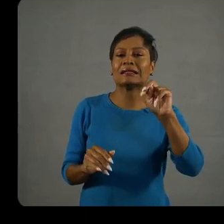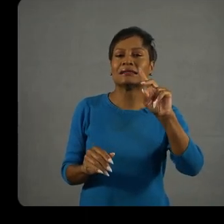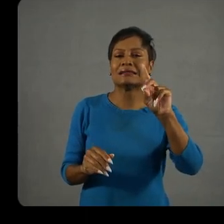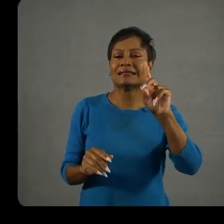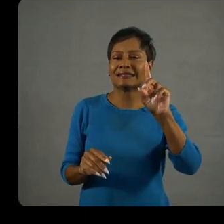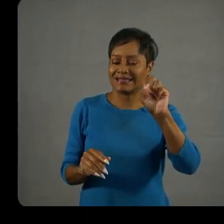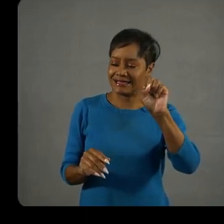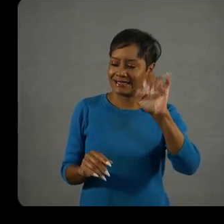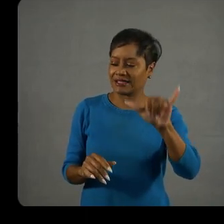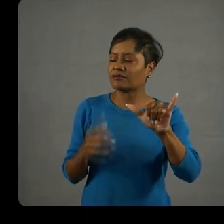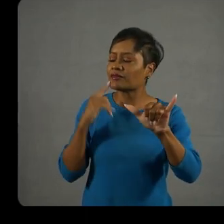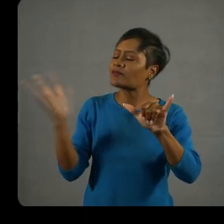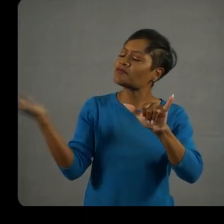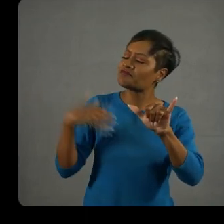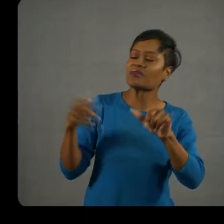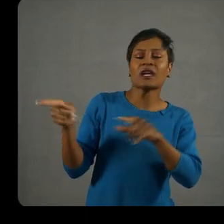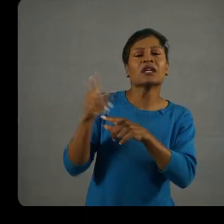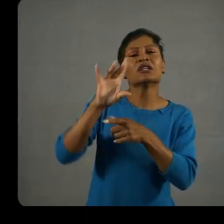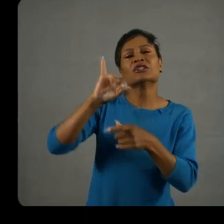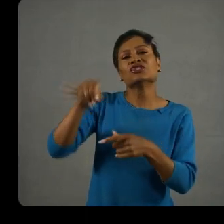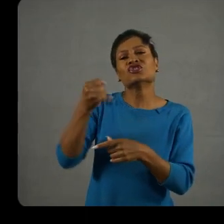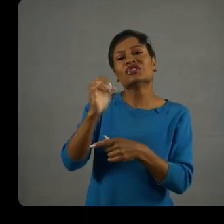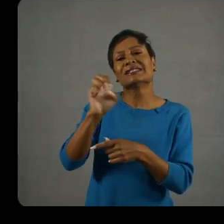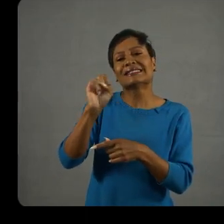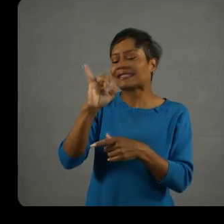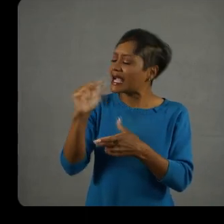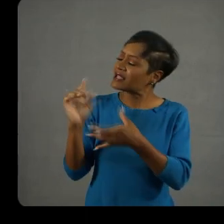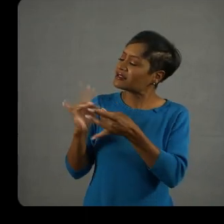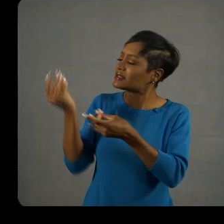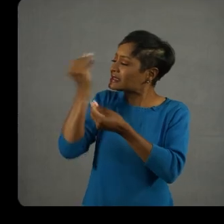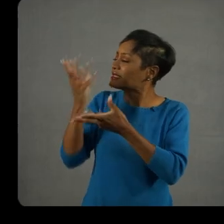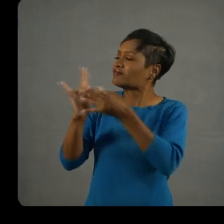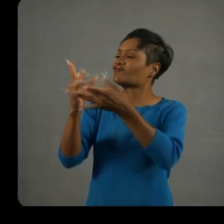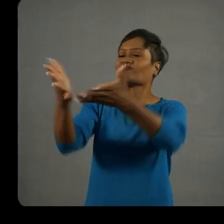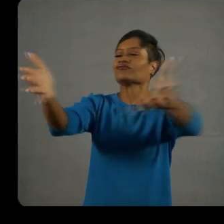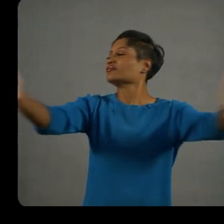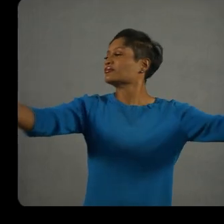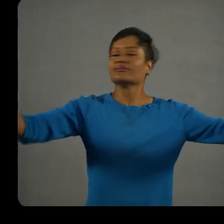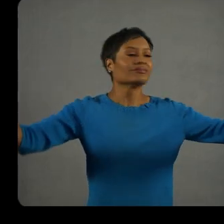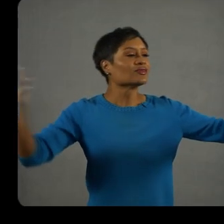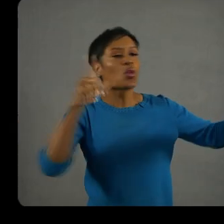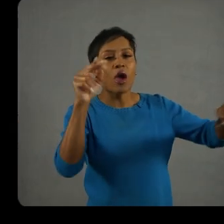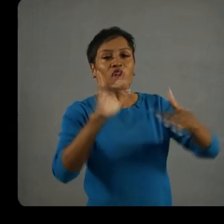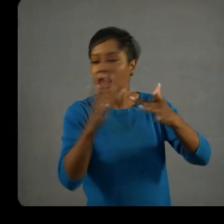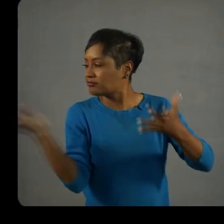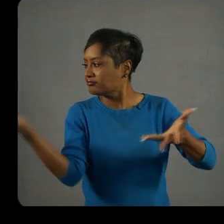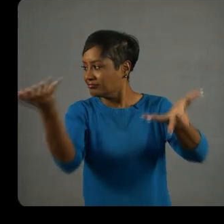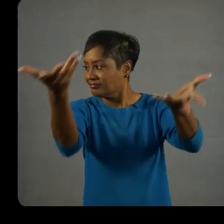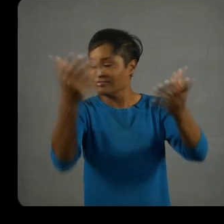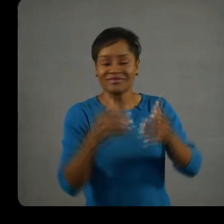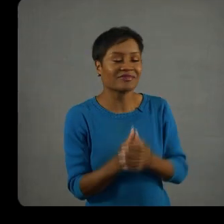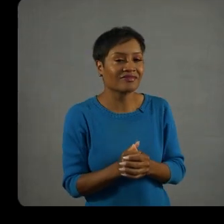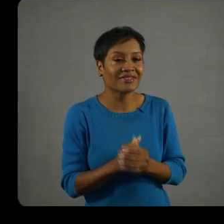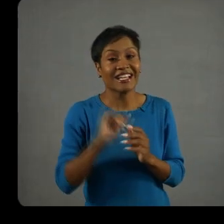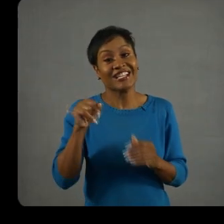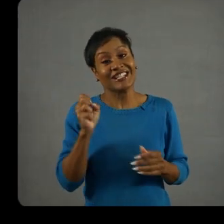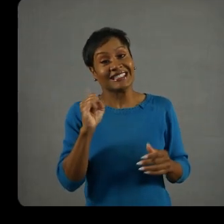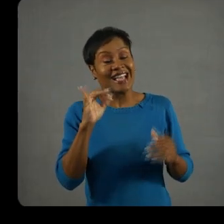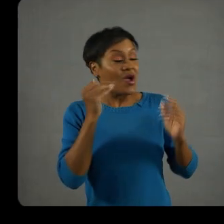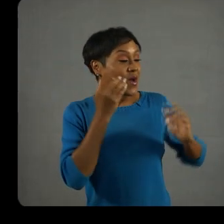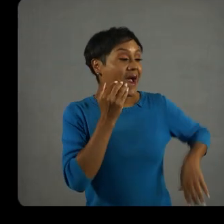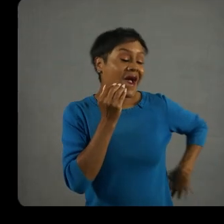3 like concrete action steps that you have for folks that are here in the room or that are tuning in online. Yeah. Well, where